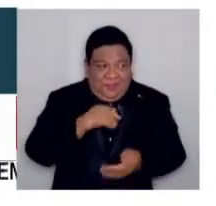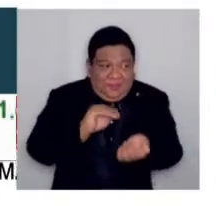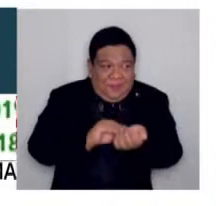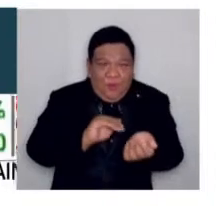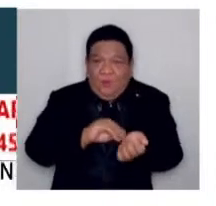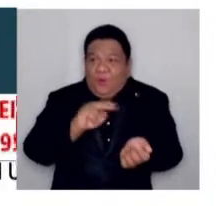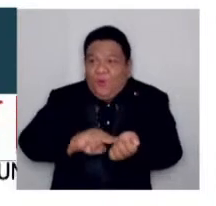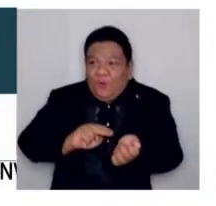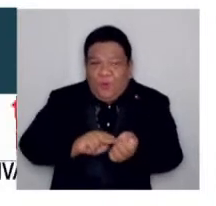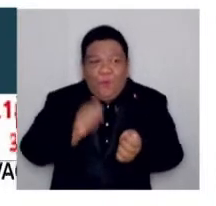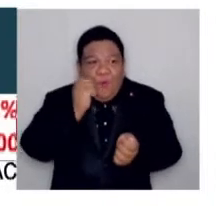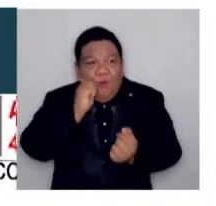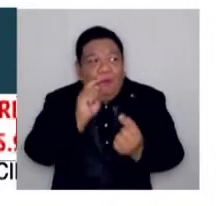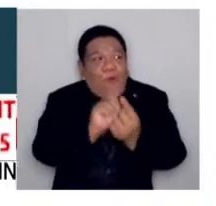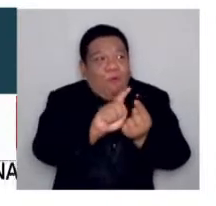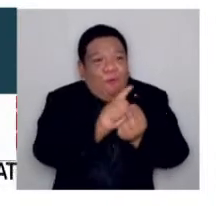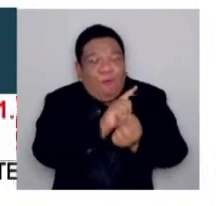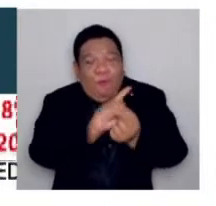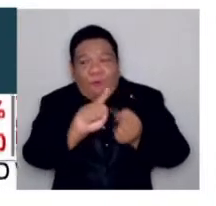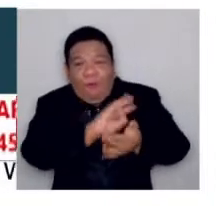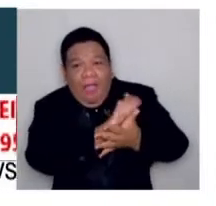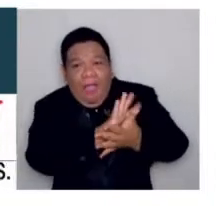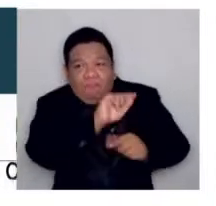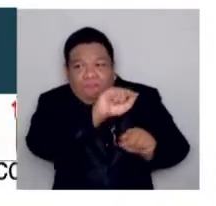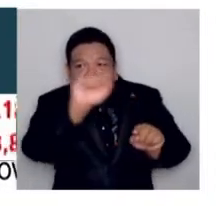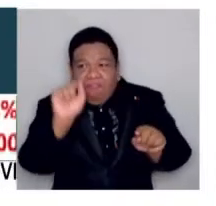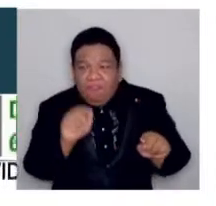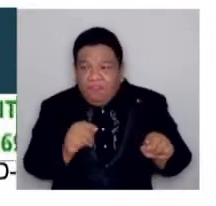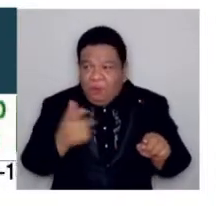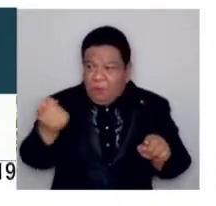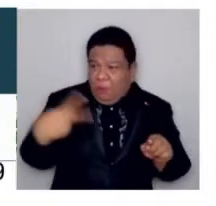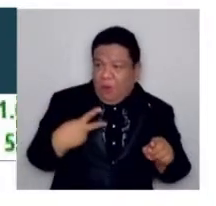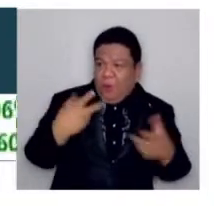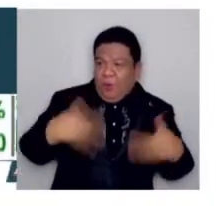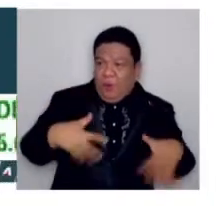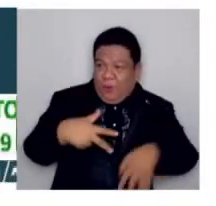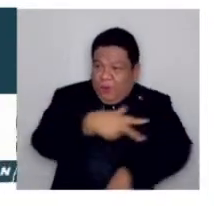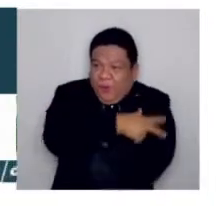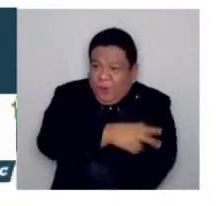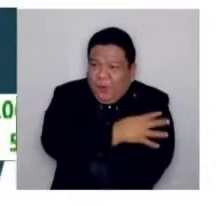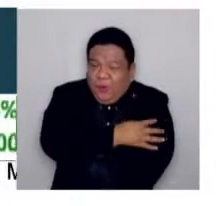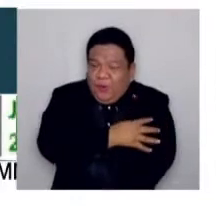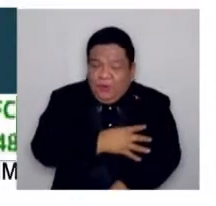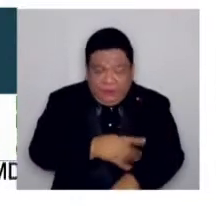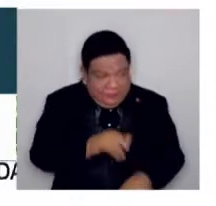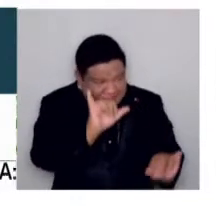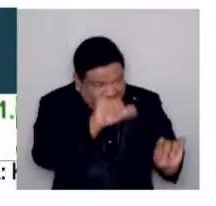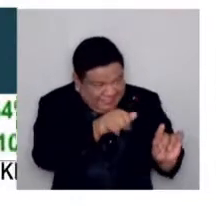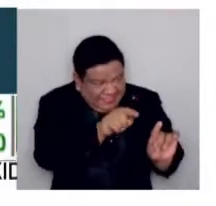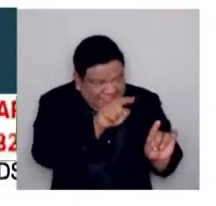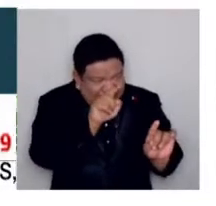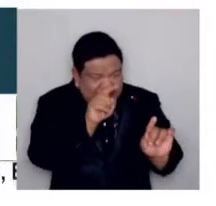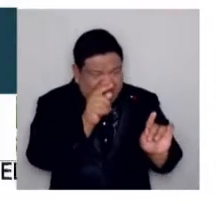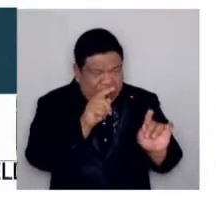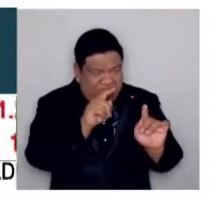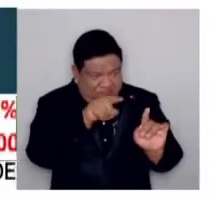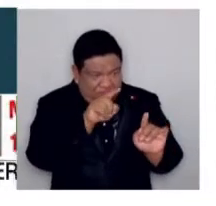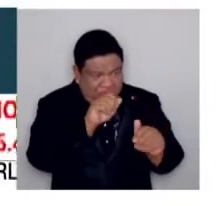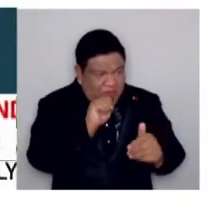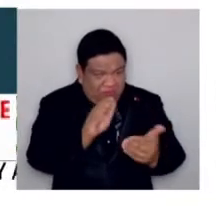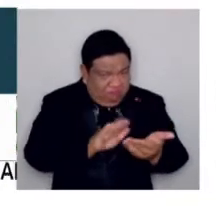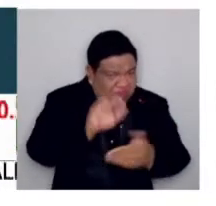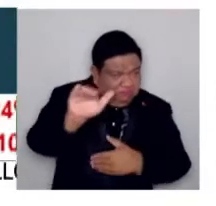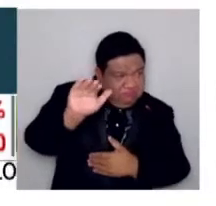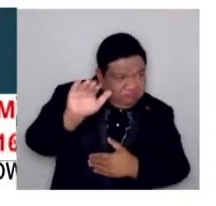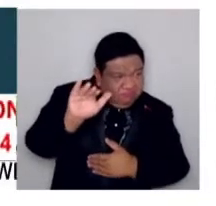sa mga COVID-19 cases eh. Tama. No, and because of that, aren't you going to appeal to,